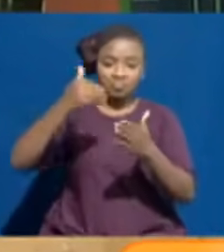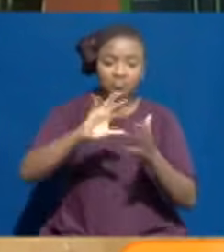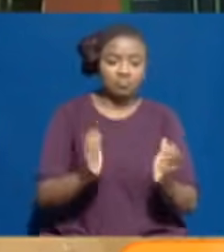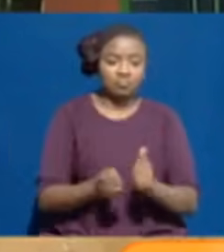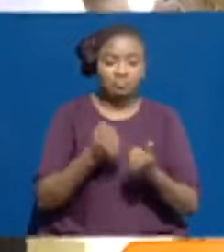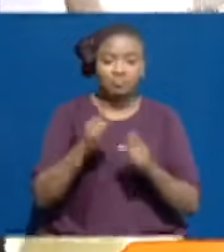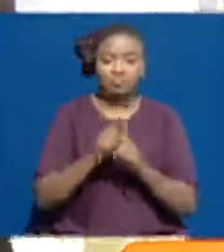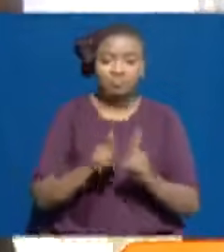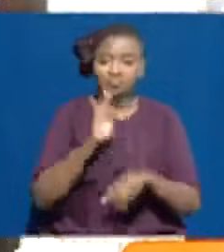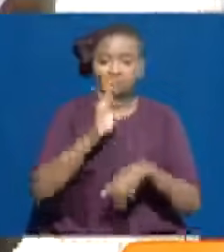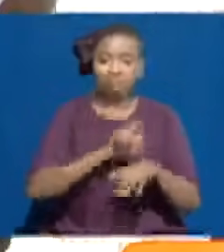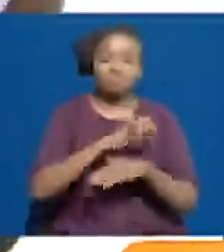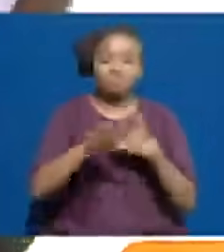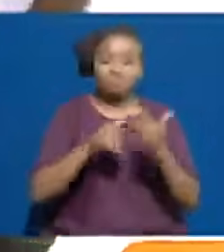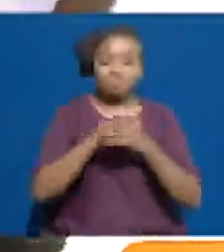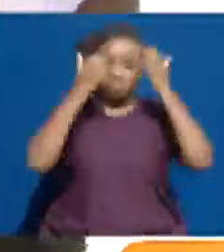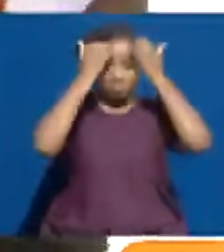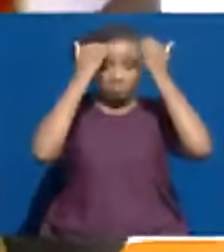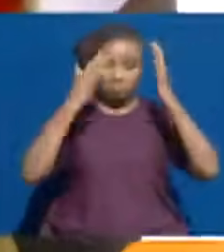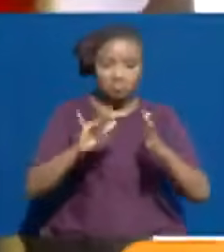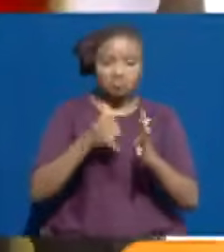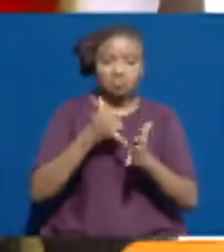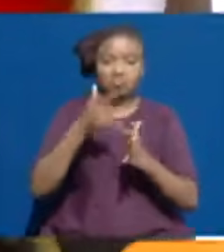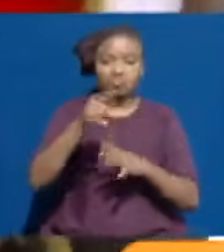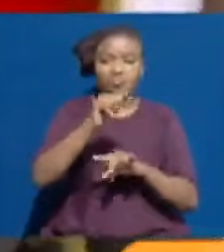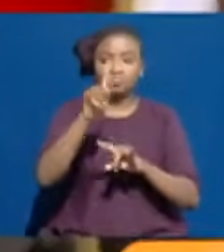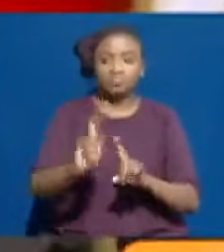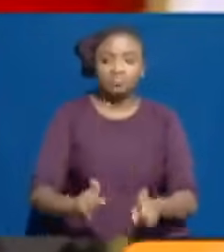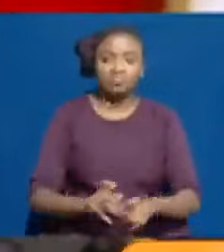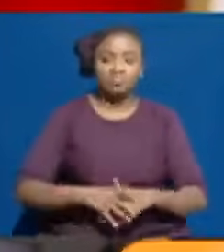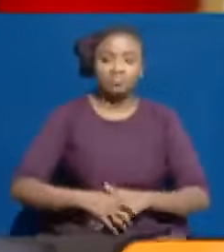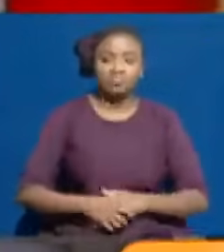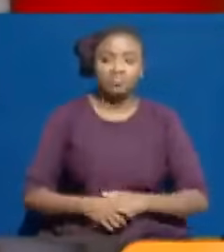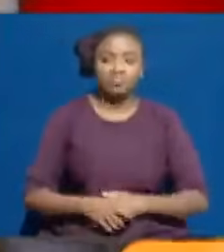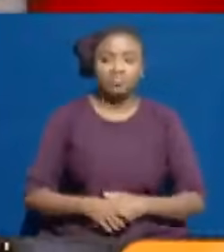and that they affect every candidate who sat the exam. Lillian Muli, Citizen TV.